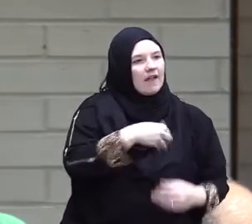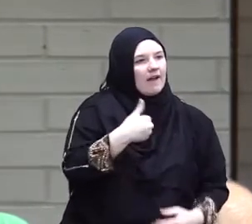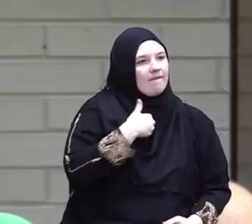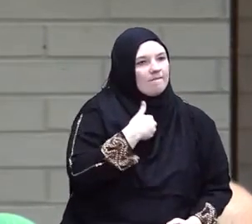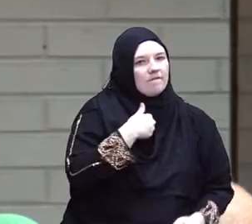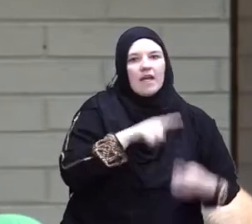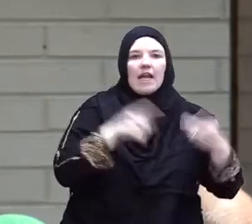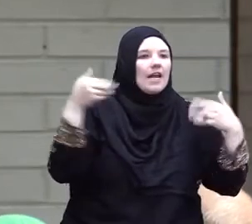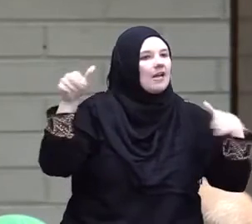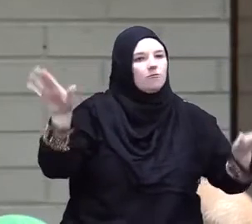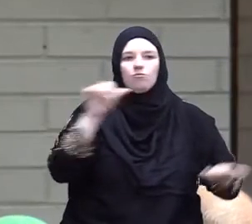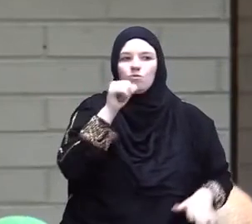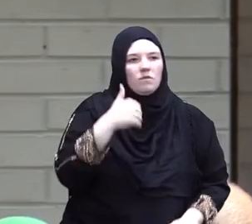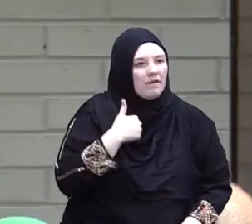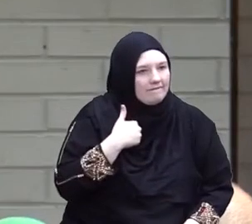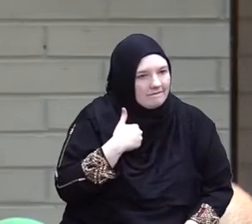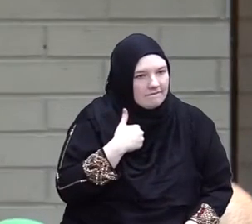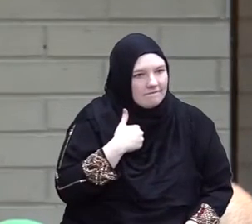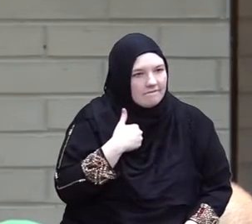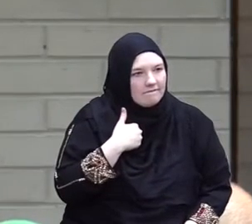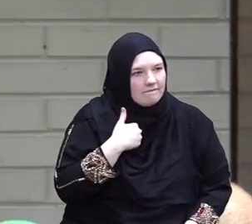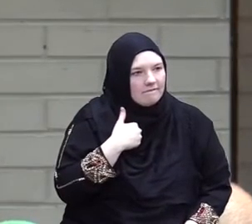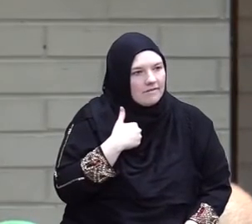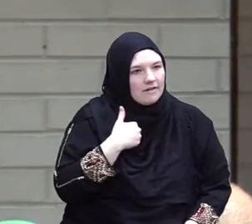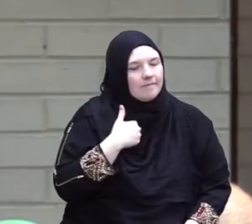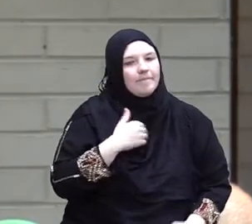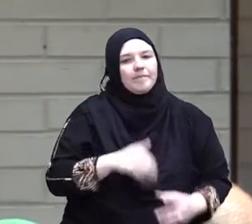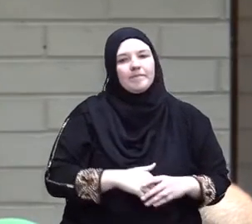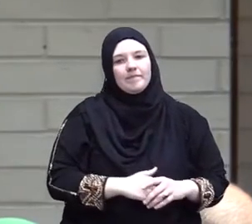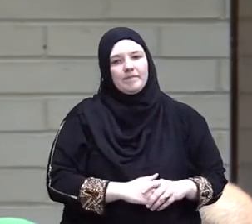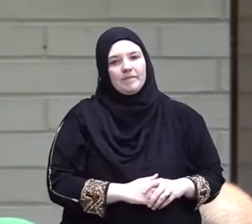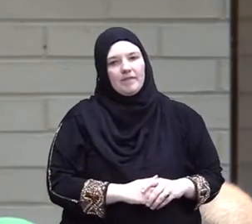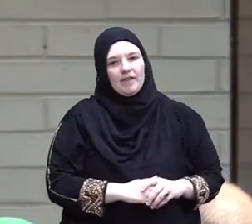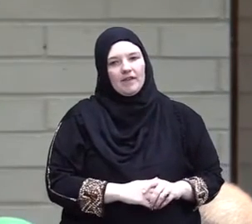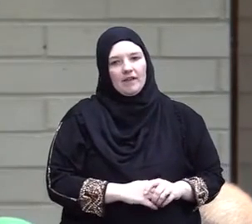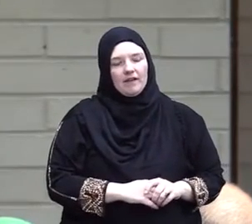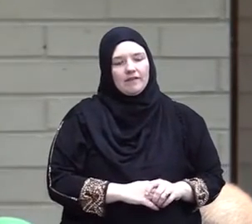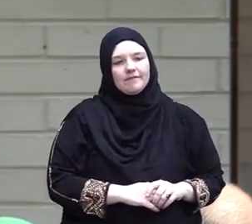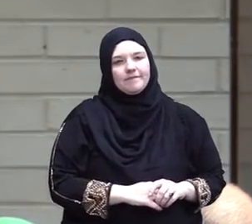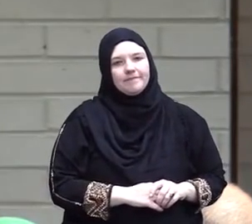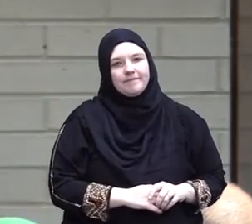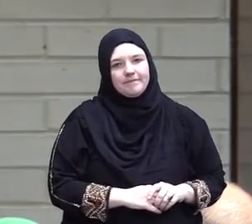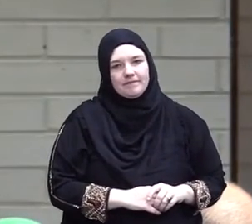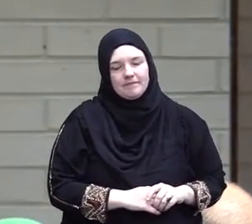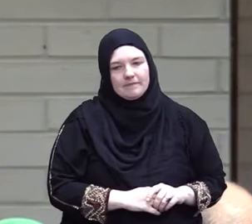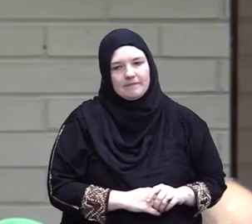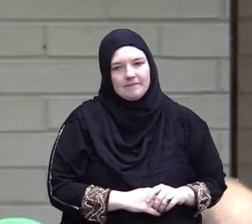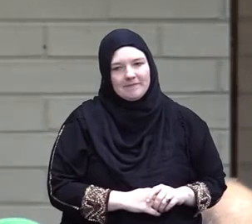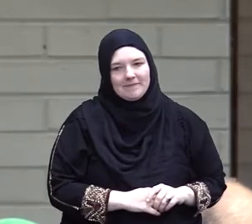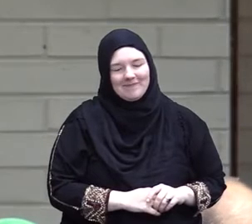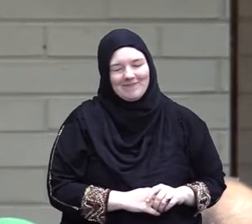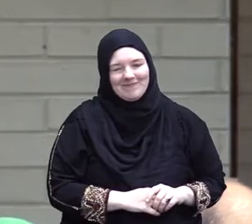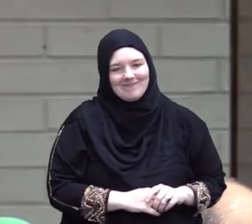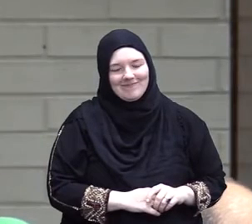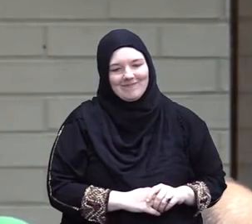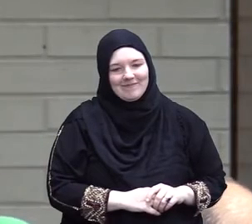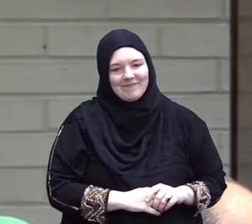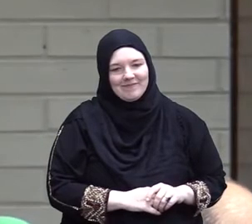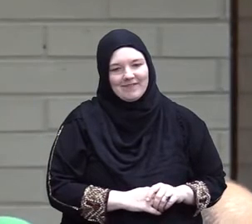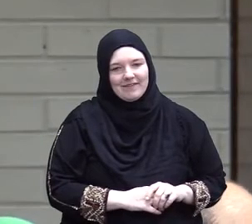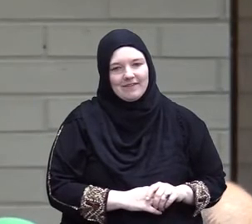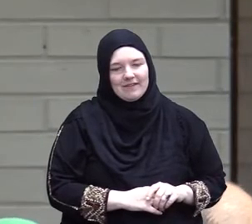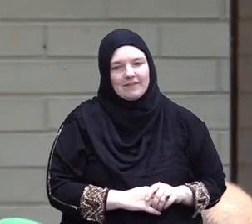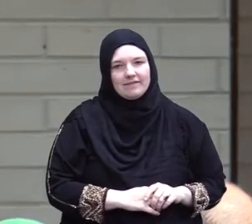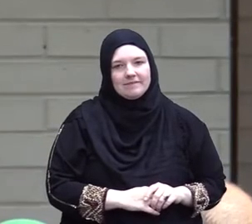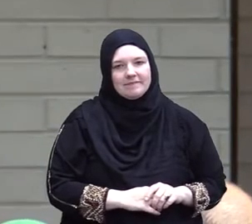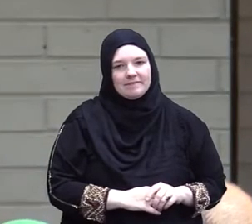not know. And He would tell them soon here that He does. He knows what they do not know and what we do not